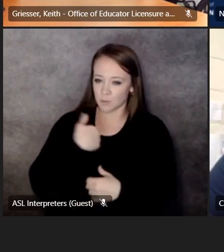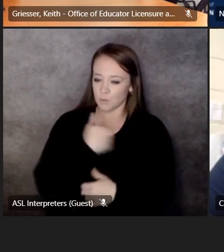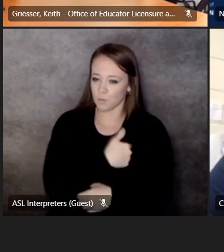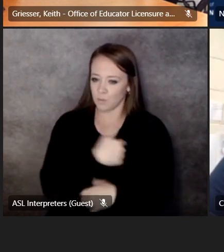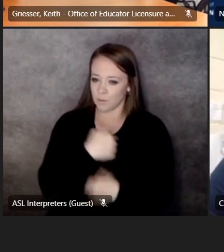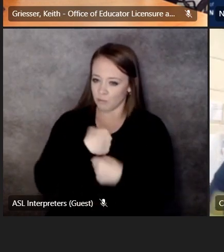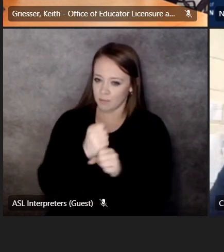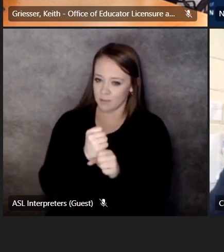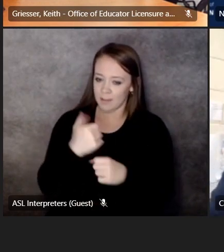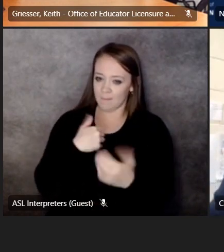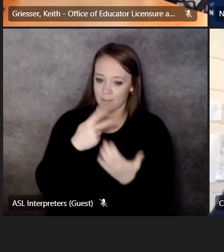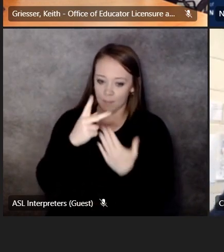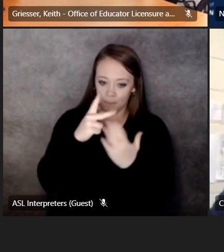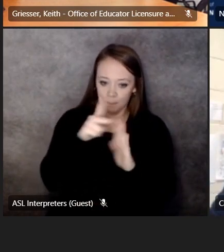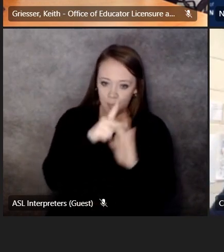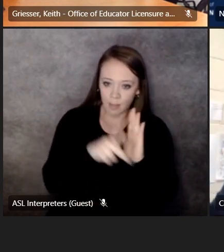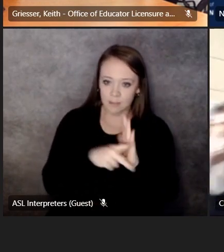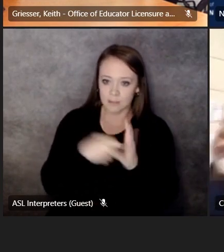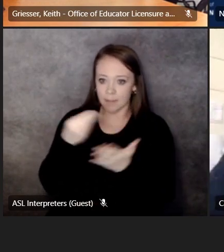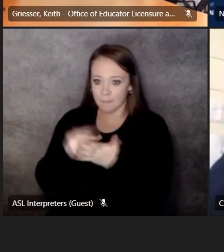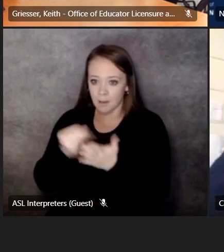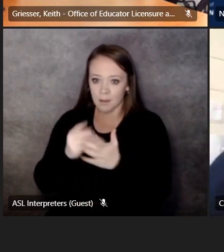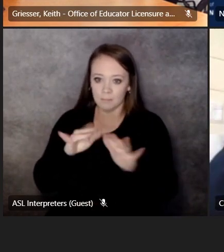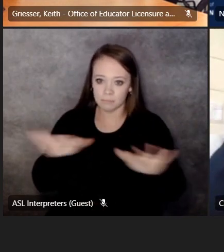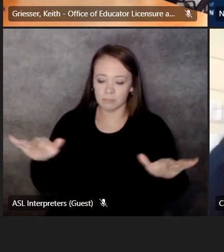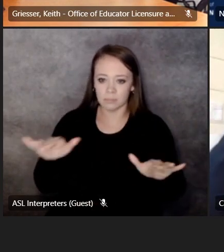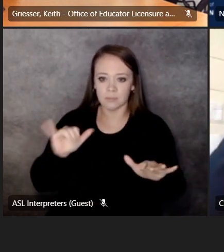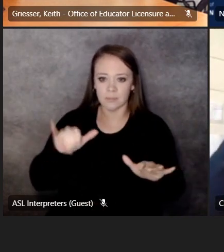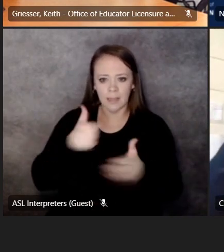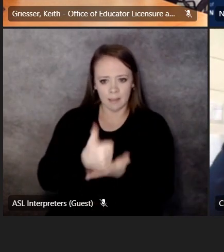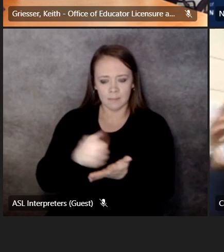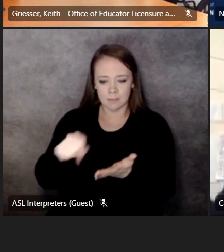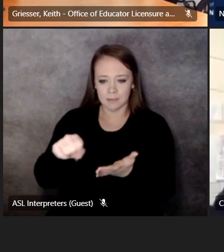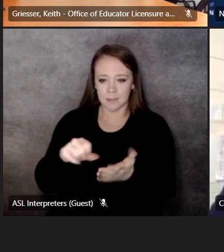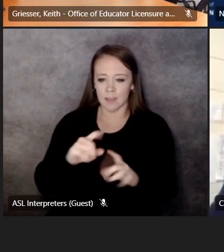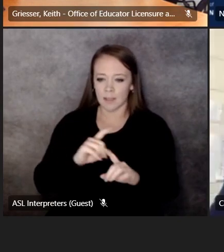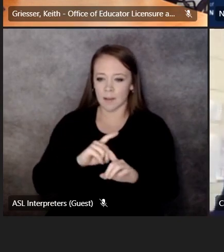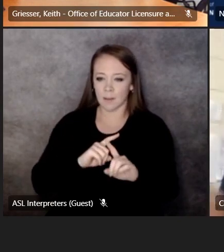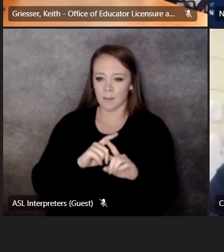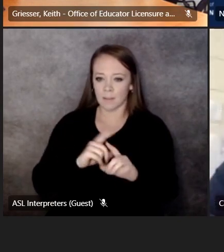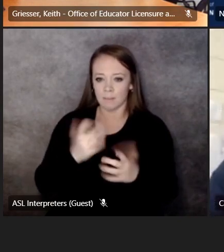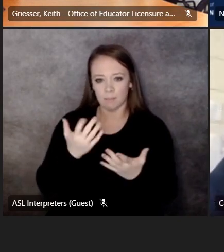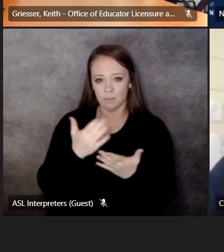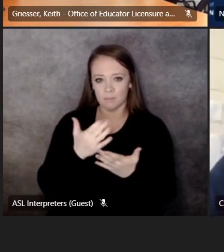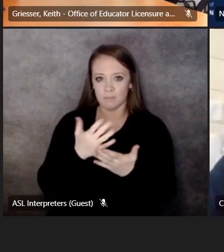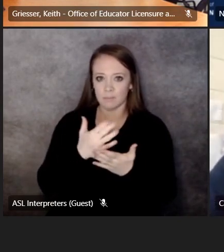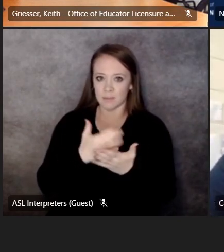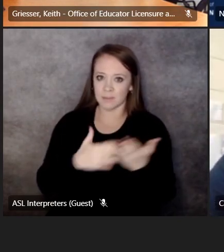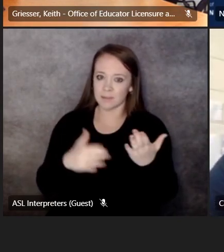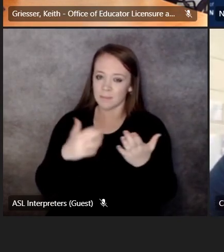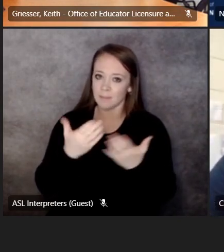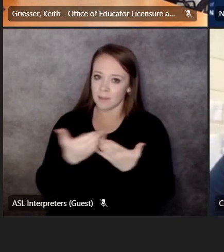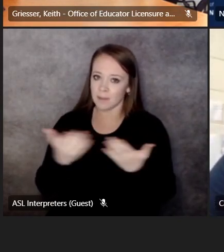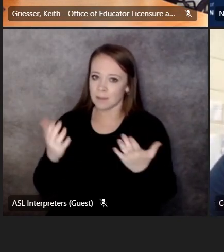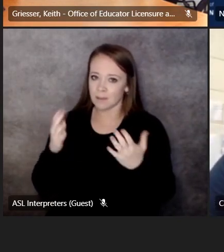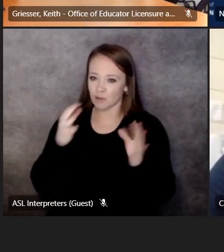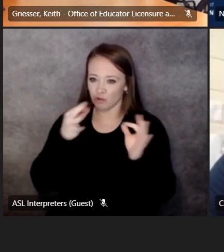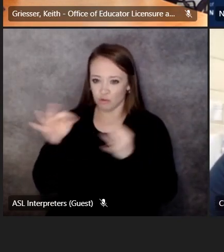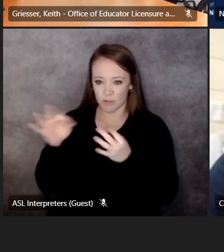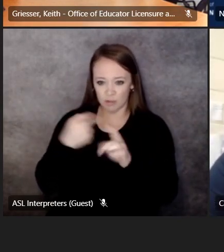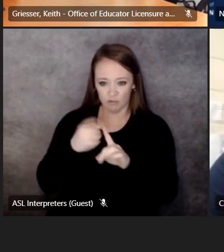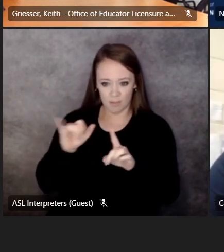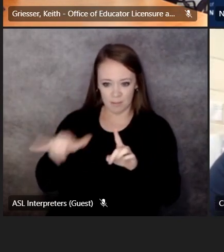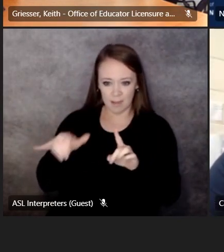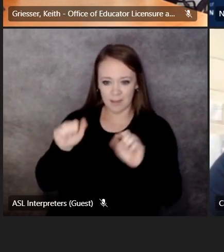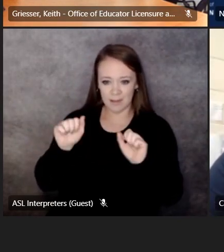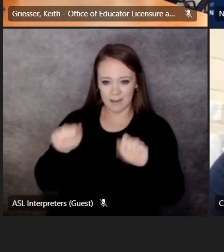all that certainly helps. And some of the things that are distractions from that can slow down this work. But